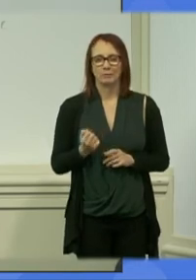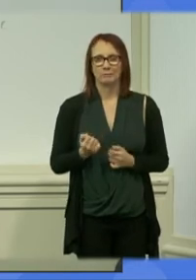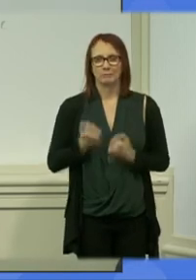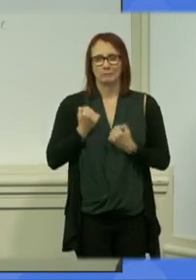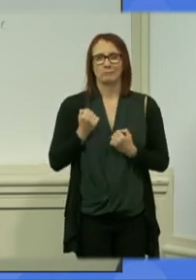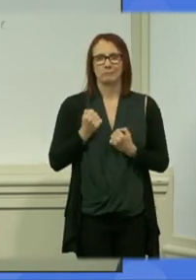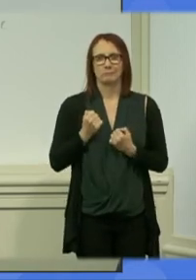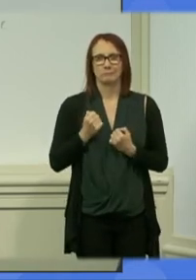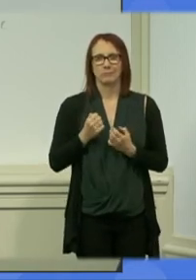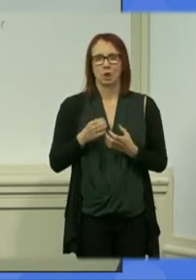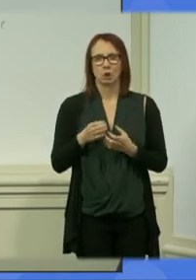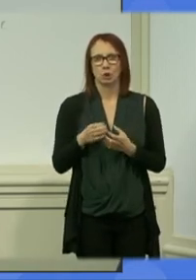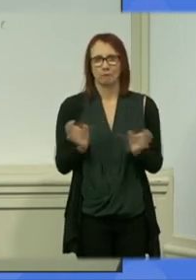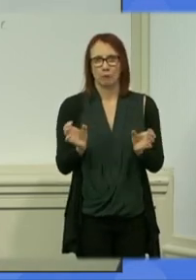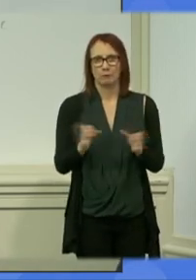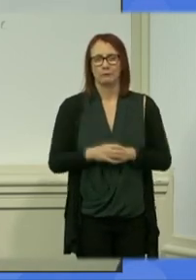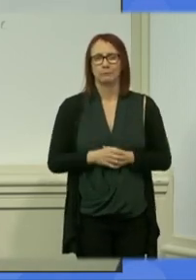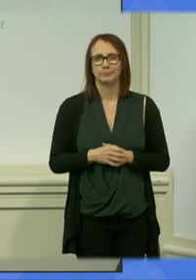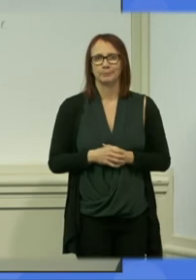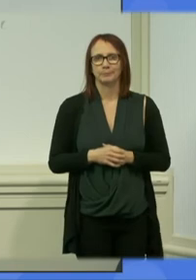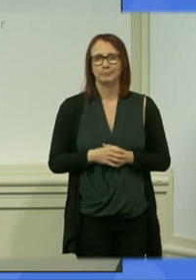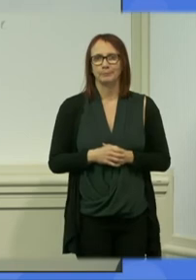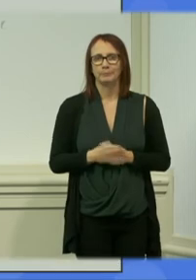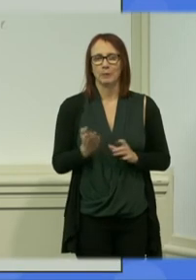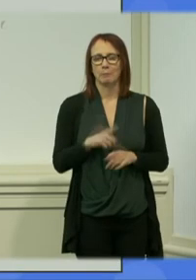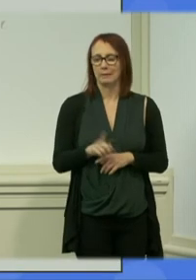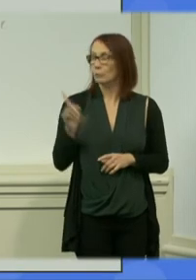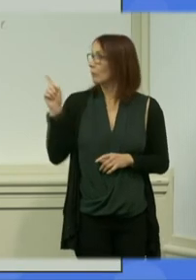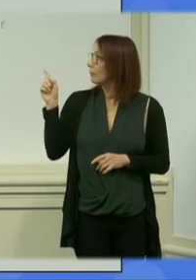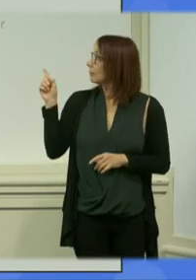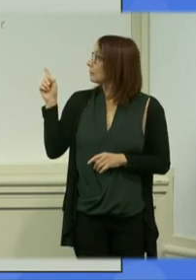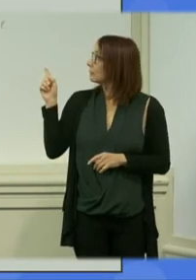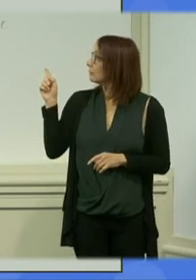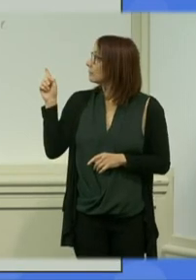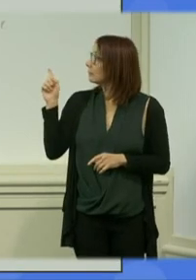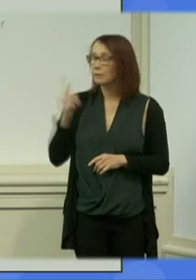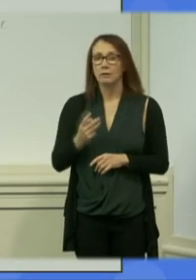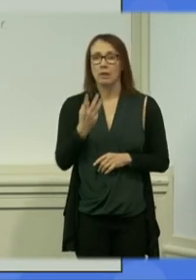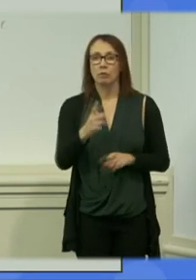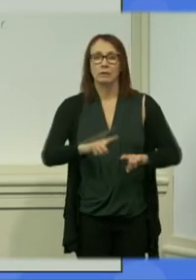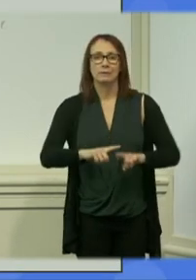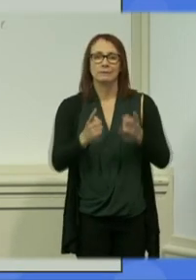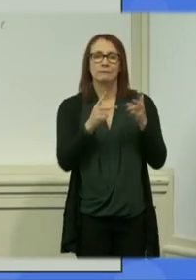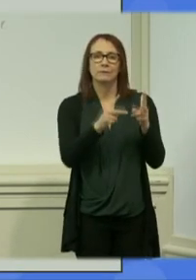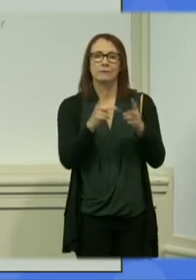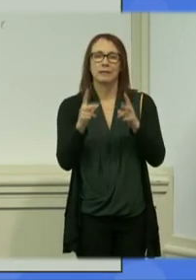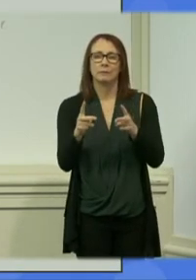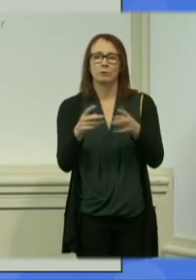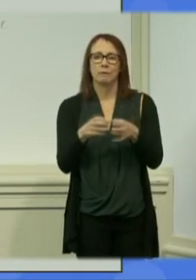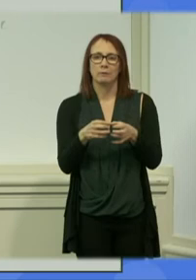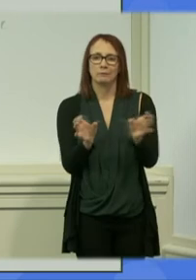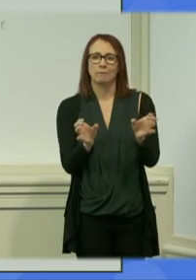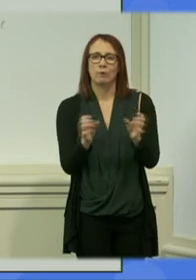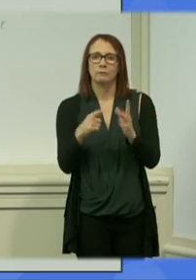devolved. Coming back to these, we've got three different types of devolved taxes.